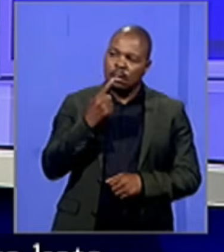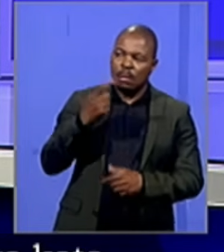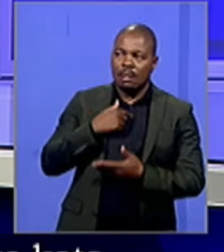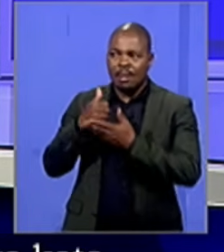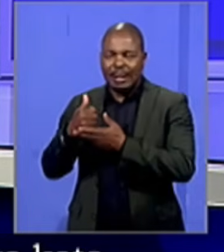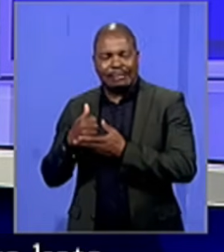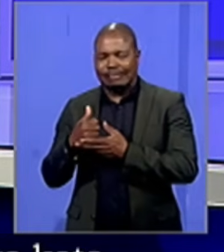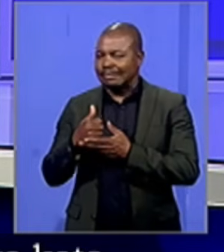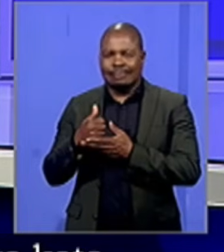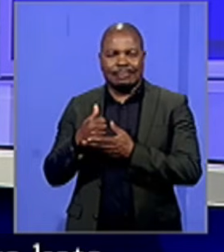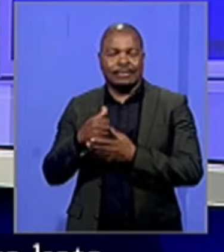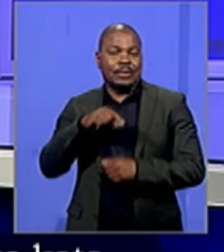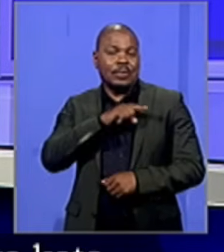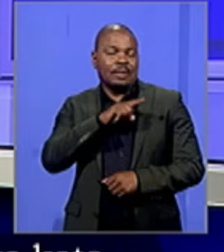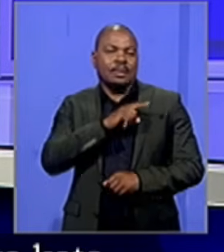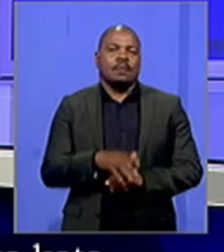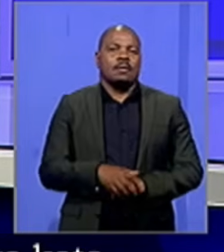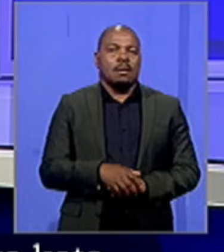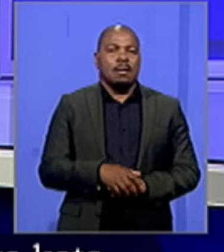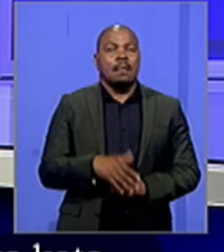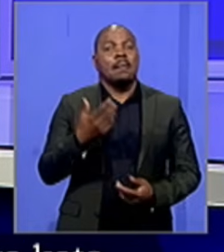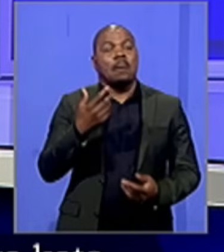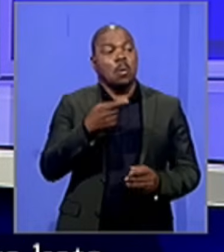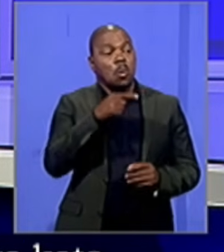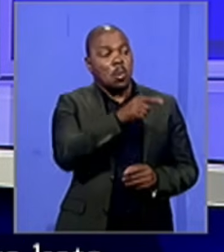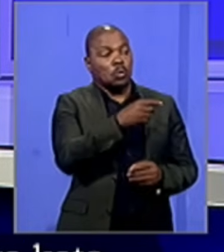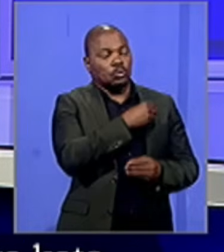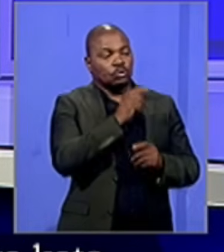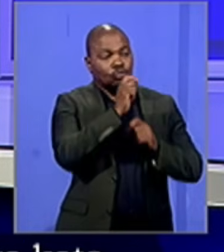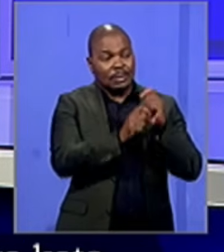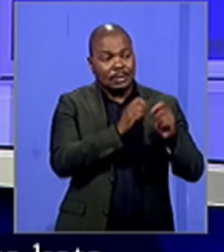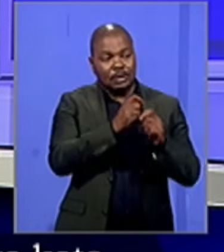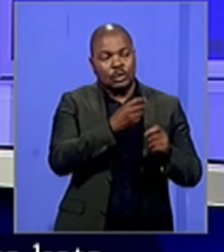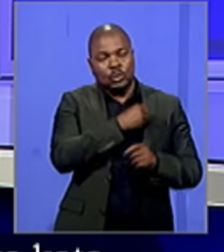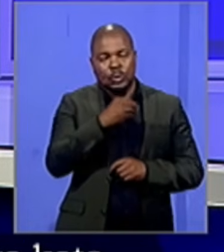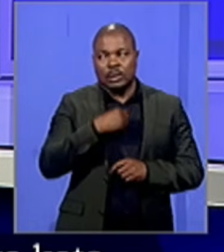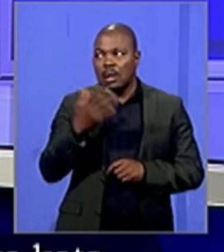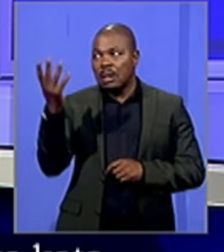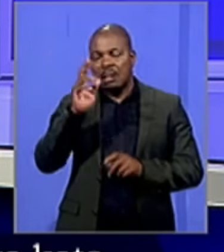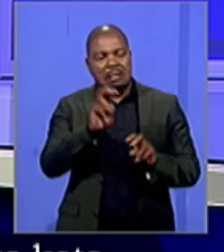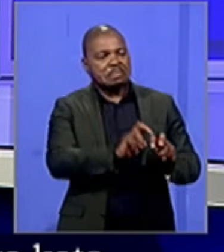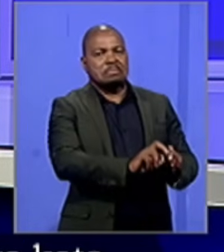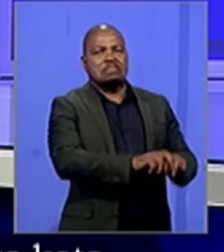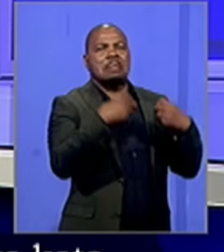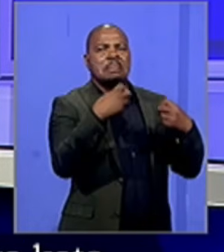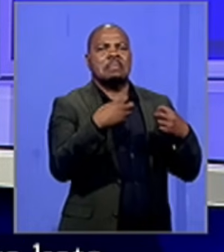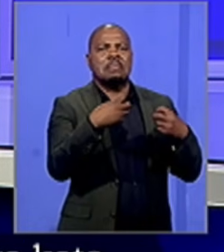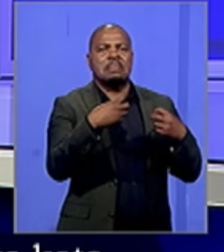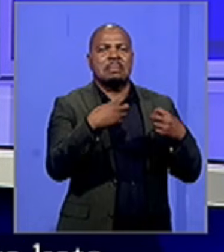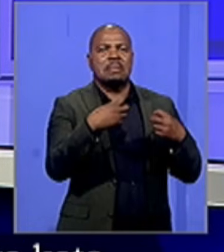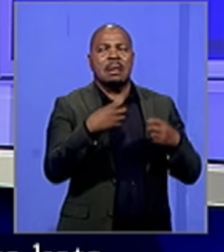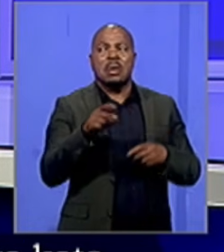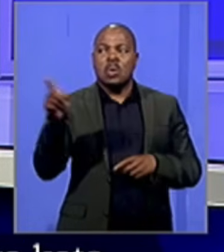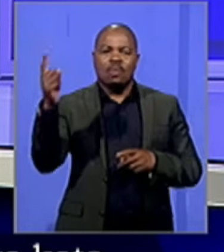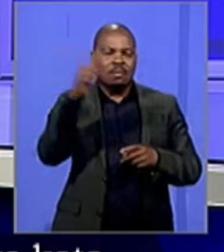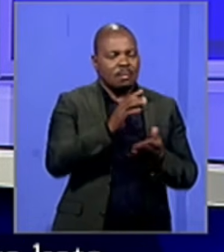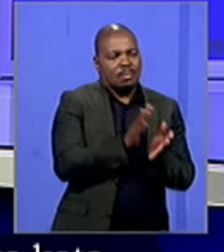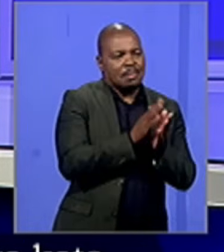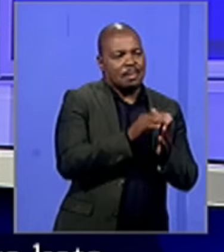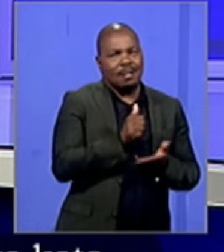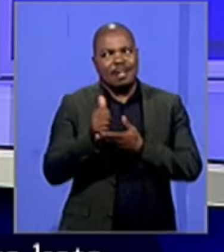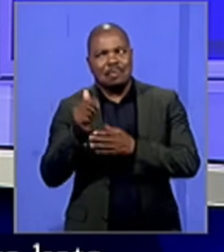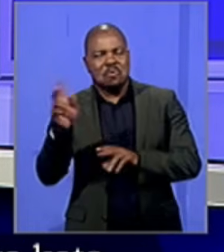banna. Seo ka morago ga gore yo mongwe wa bona a phaywe thito ka kgang ke motho yo a bego a hloka thušo ya